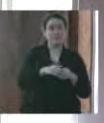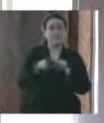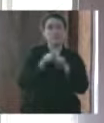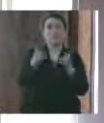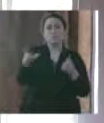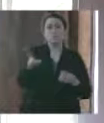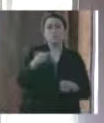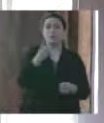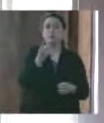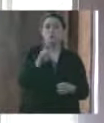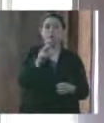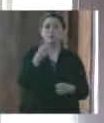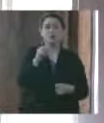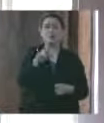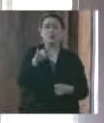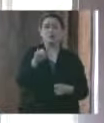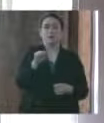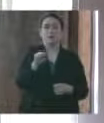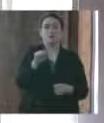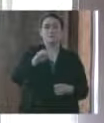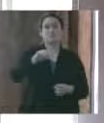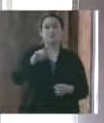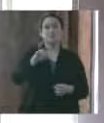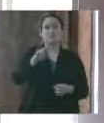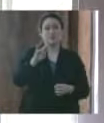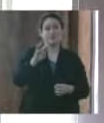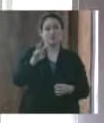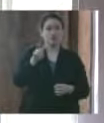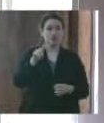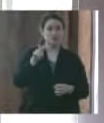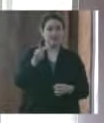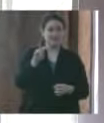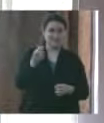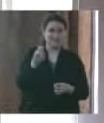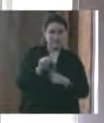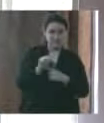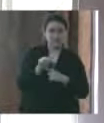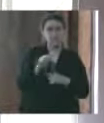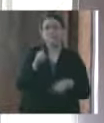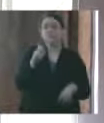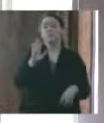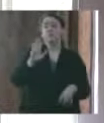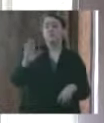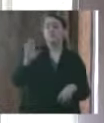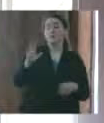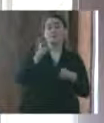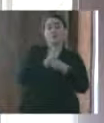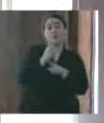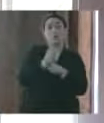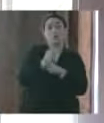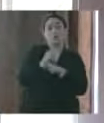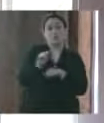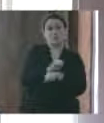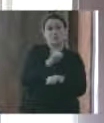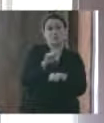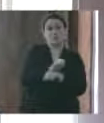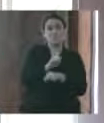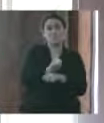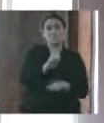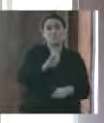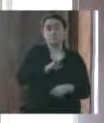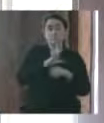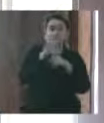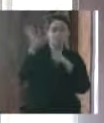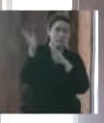the Vice President and Chief Scientist at the World Wildlife Fund, whose conservation work is dated back some 35 years,